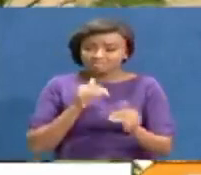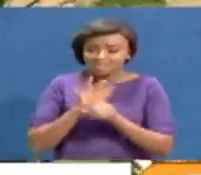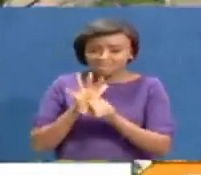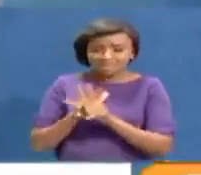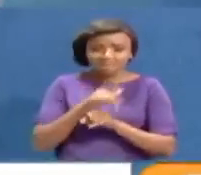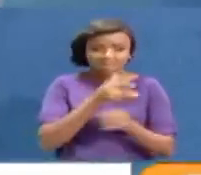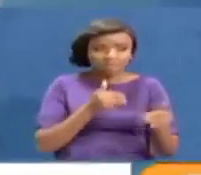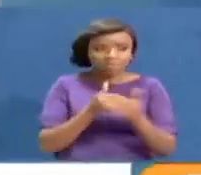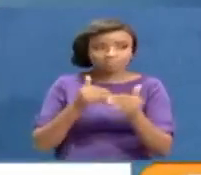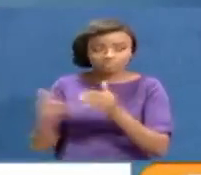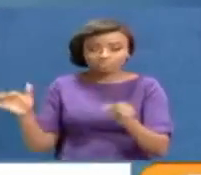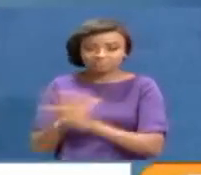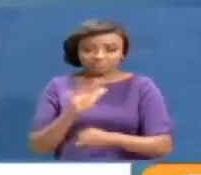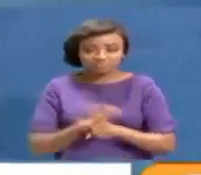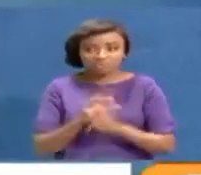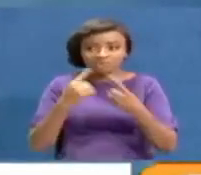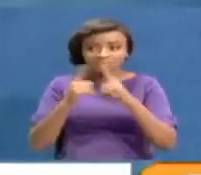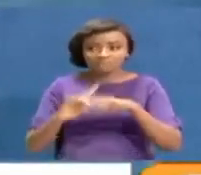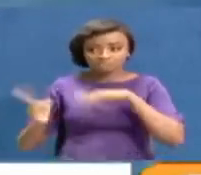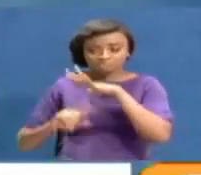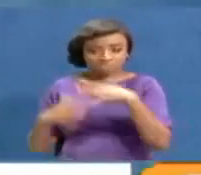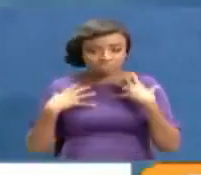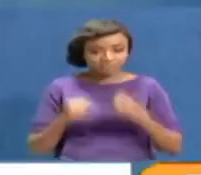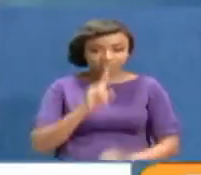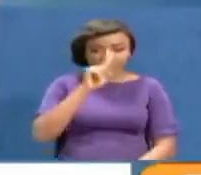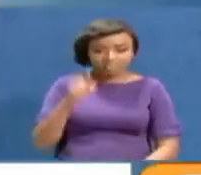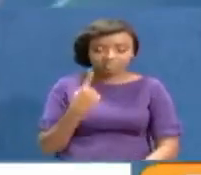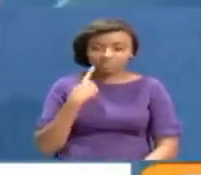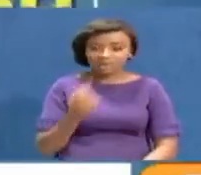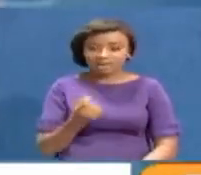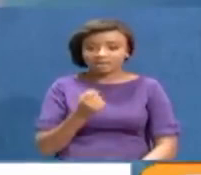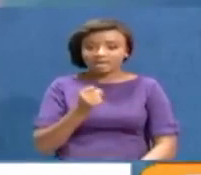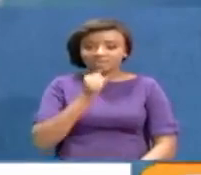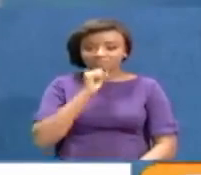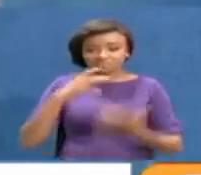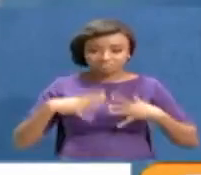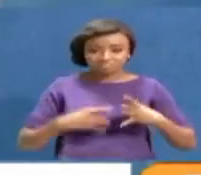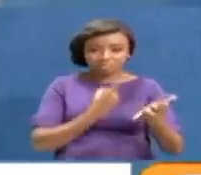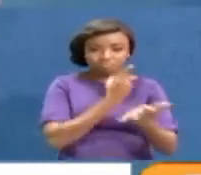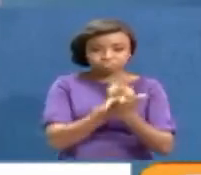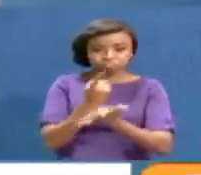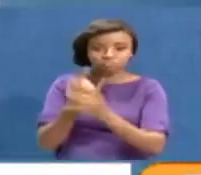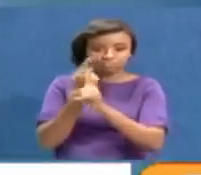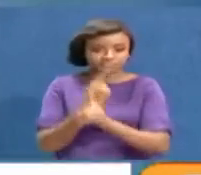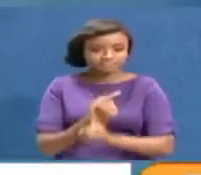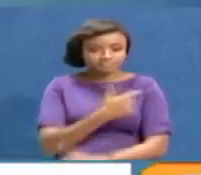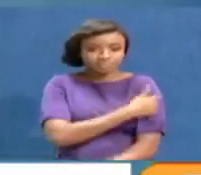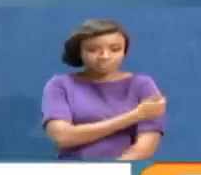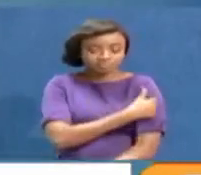capacity. According to the Ministry of Health, 1,150 patients have been admitted in health facilities